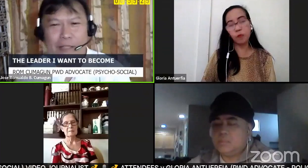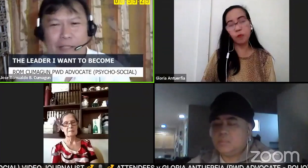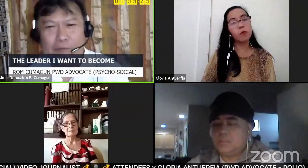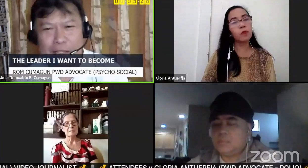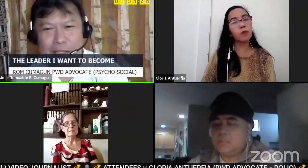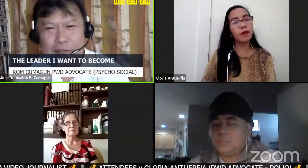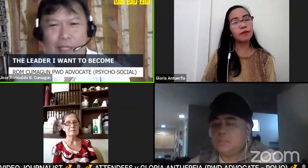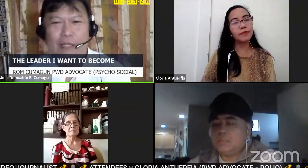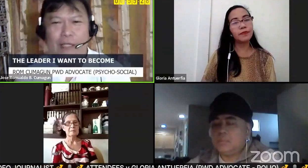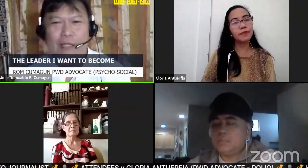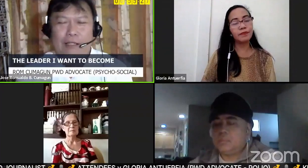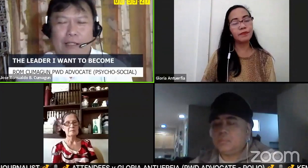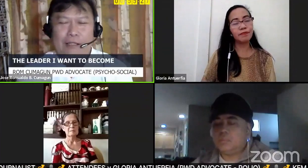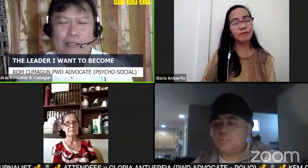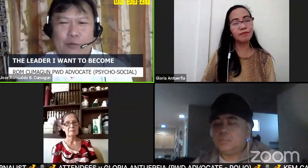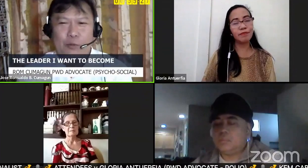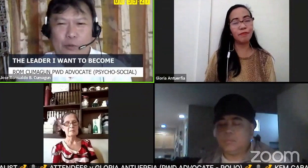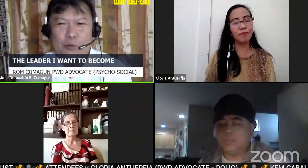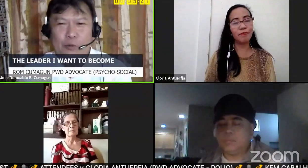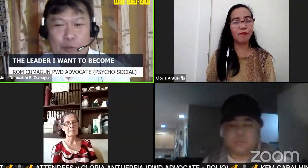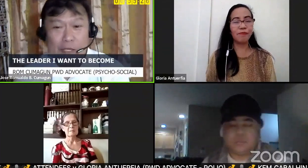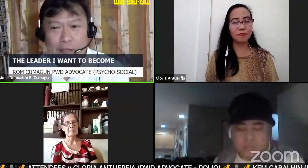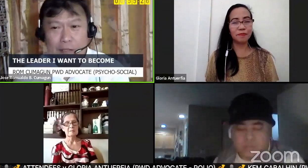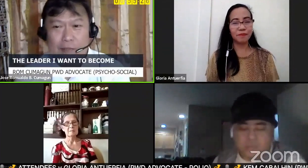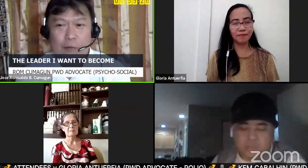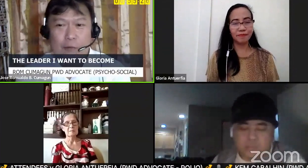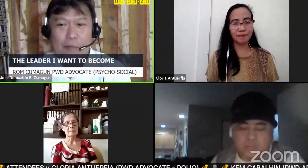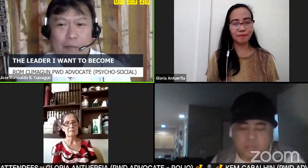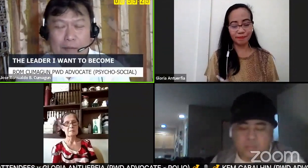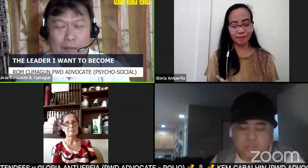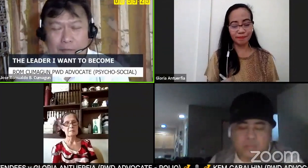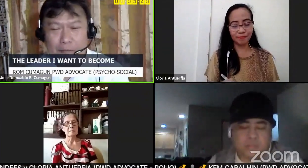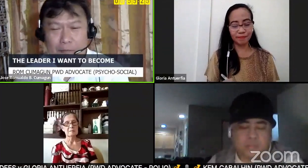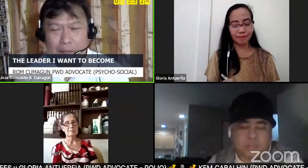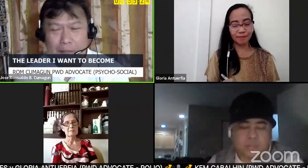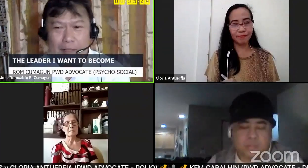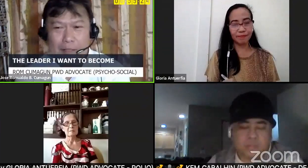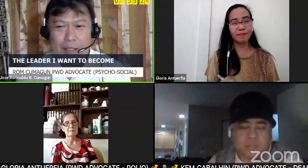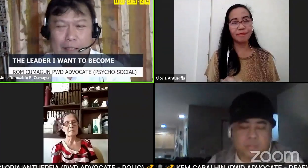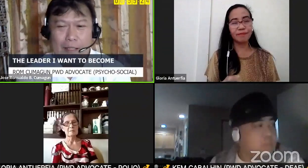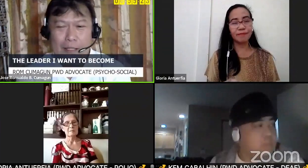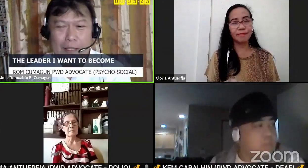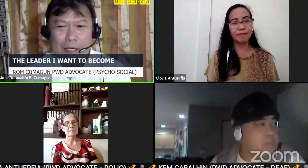while I was inviting friends to join this webinar,